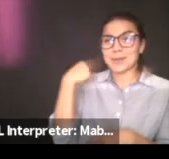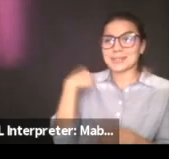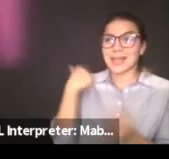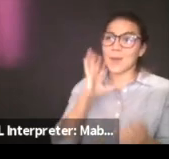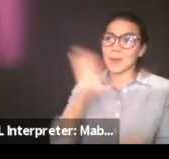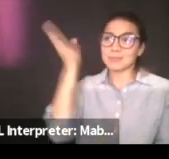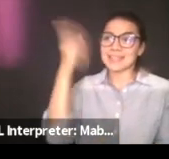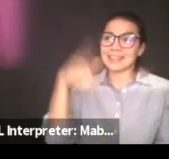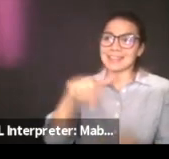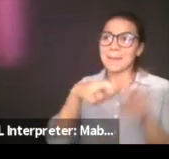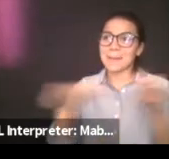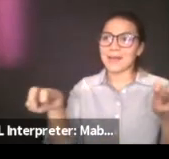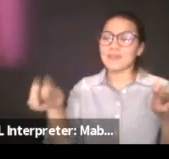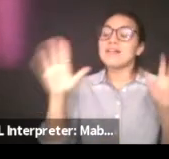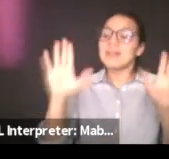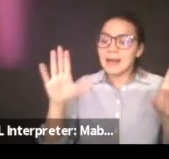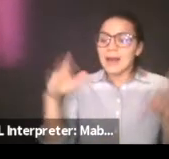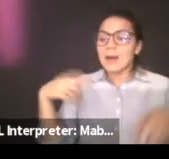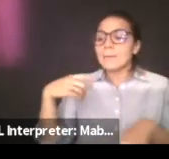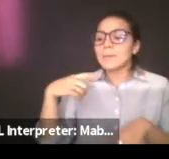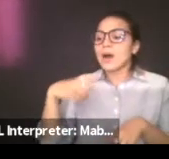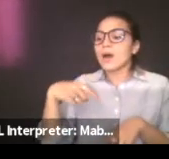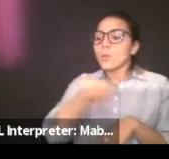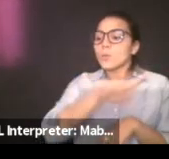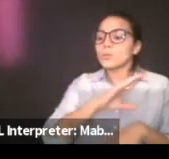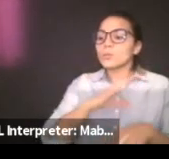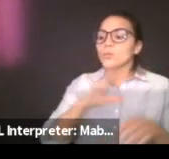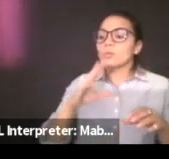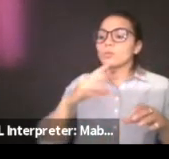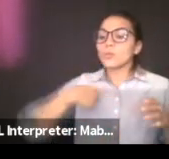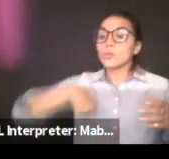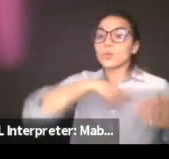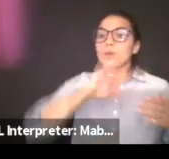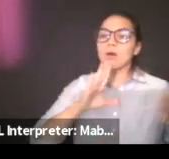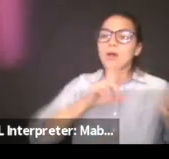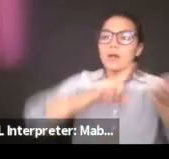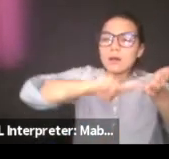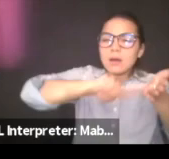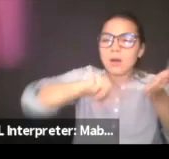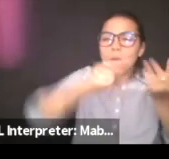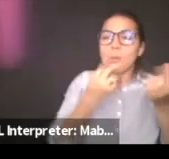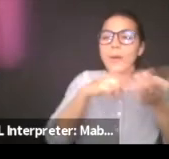You know, really leaning into what does it look like to both be operating within systems and be